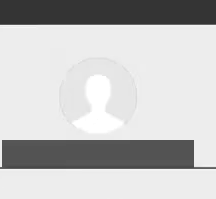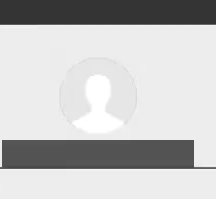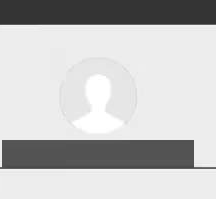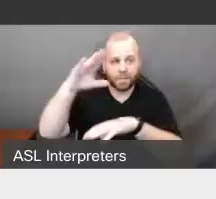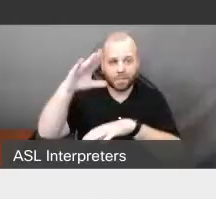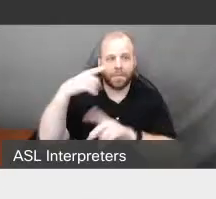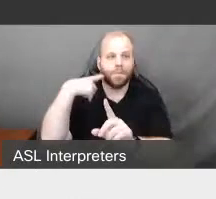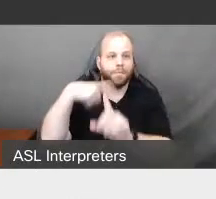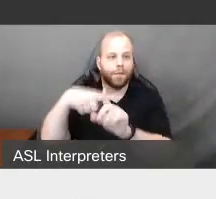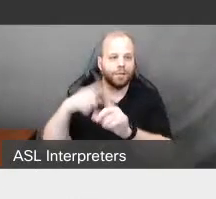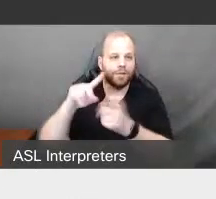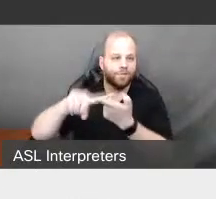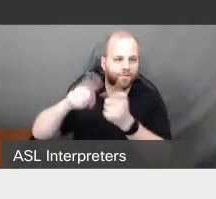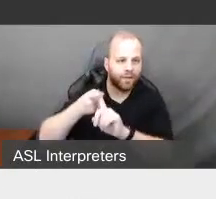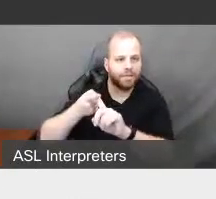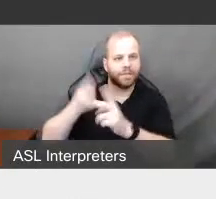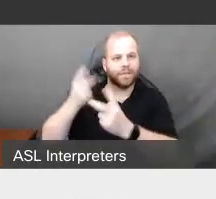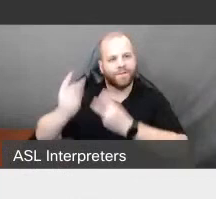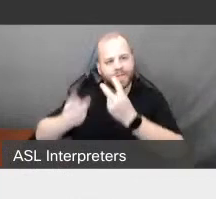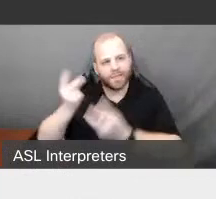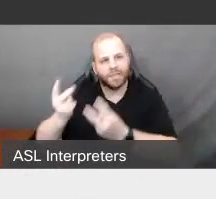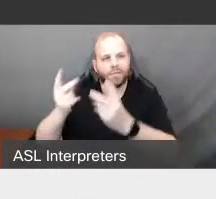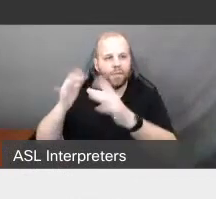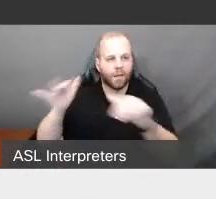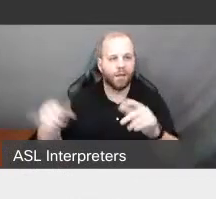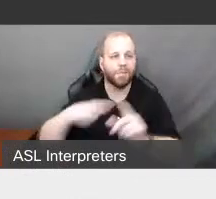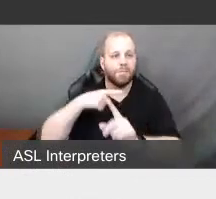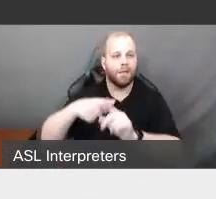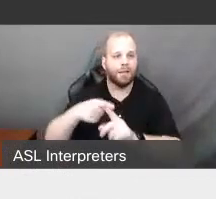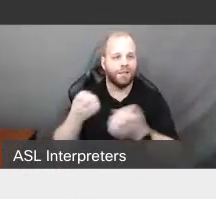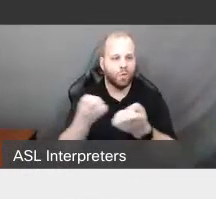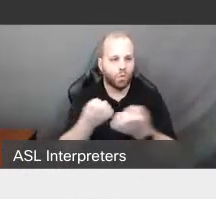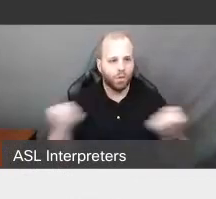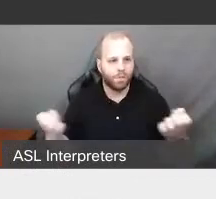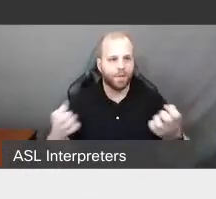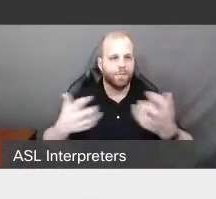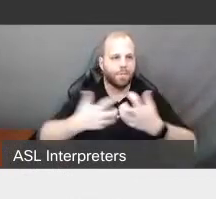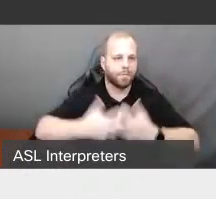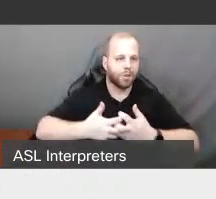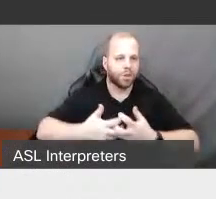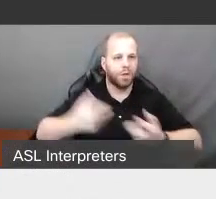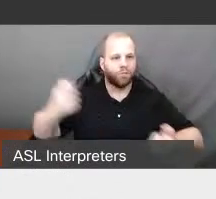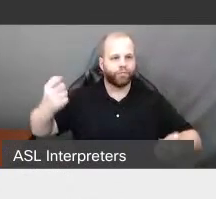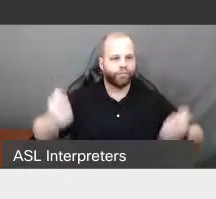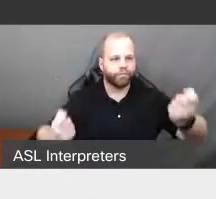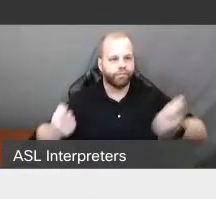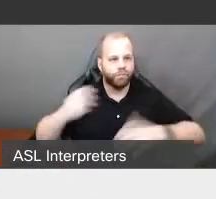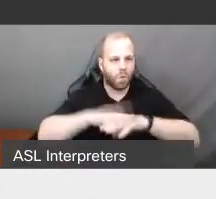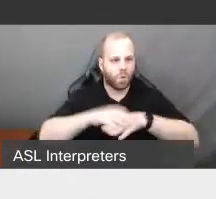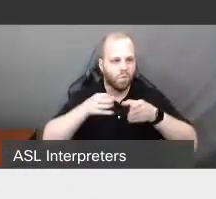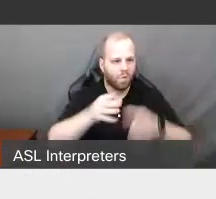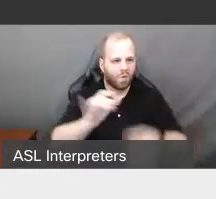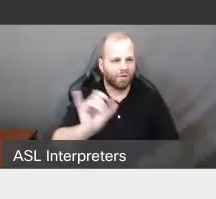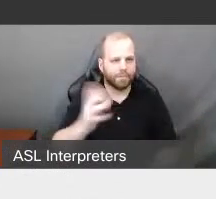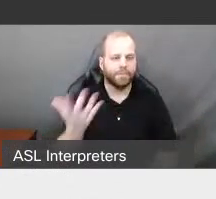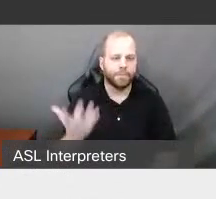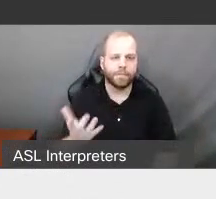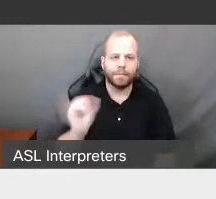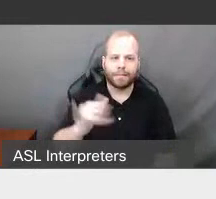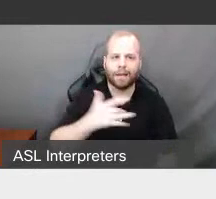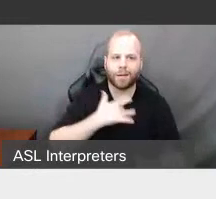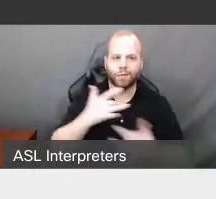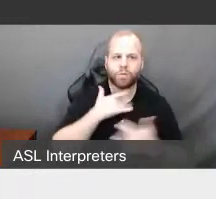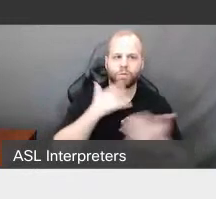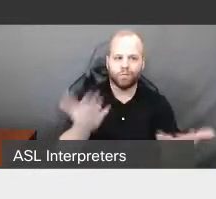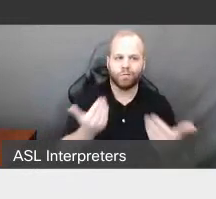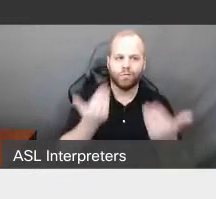the heavy equipment that needs to go on that road. So I just would like to consider that issue as well. And I'd